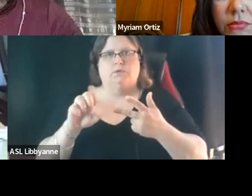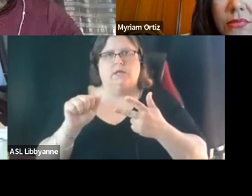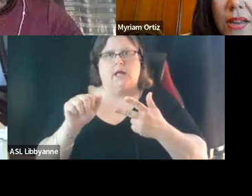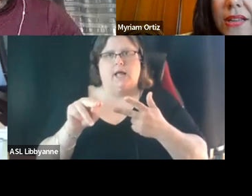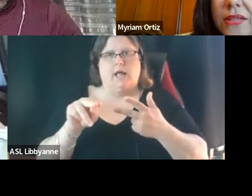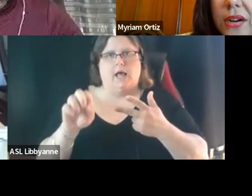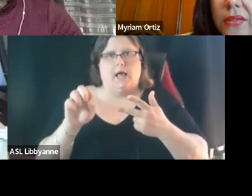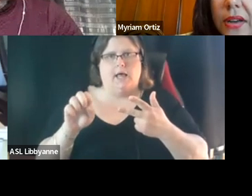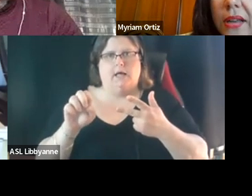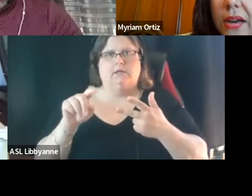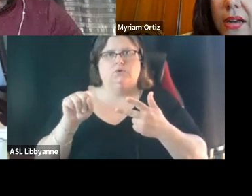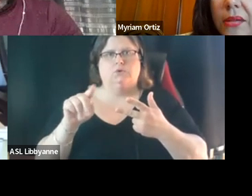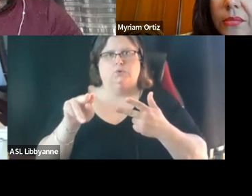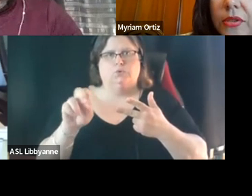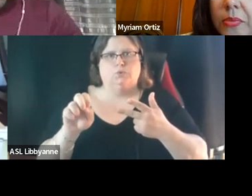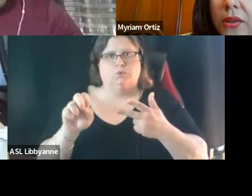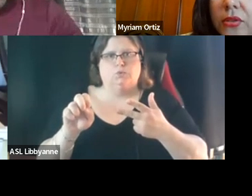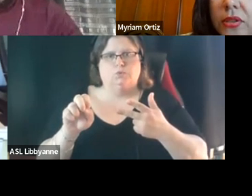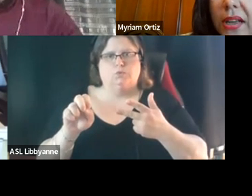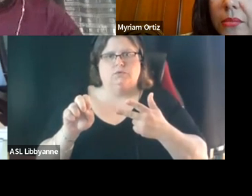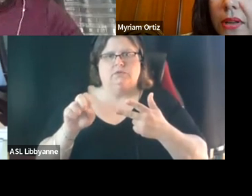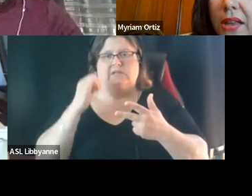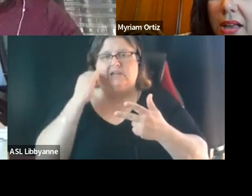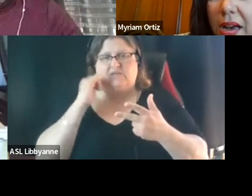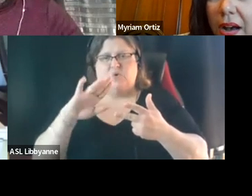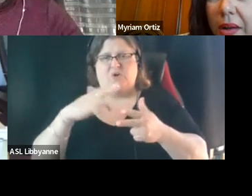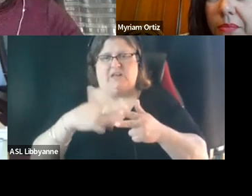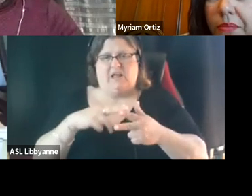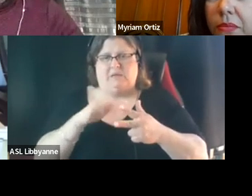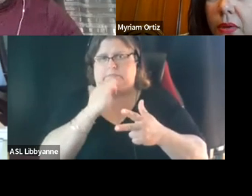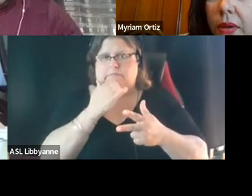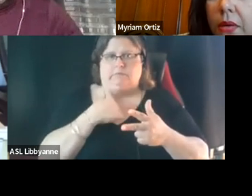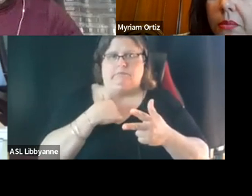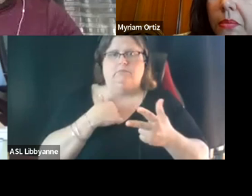Tun, sorry if I mispronounce your name,